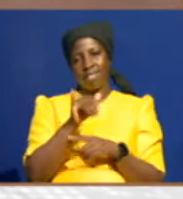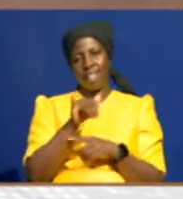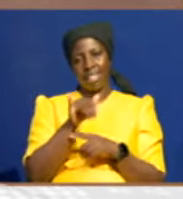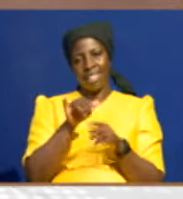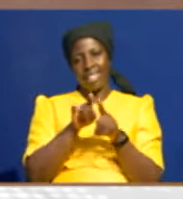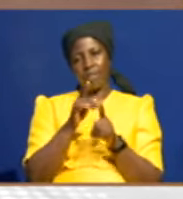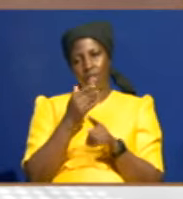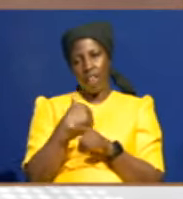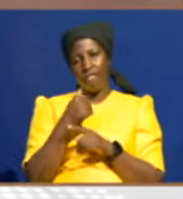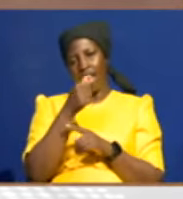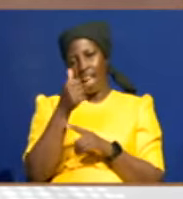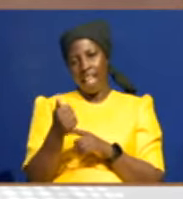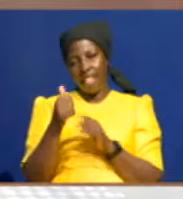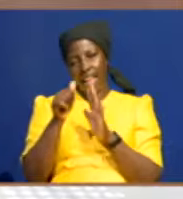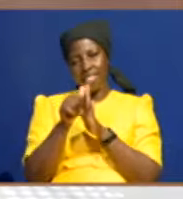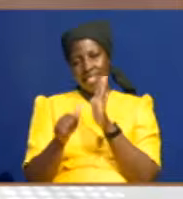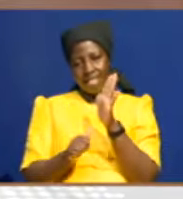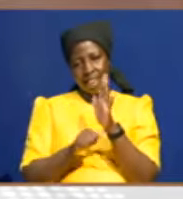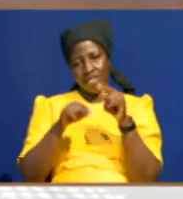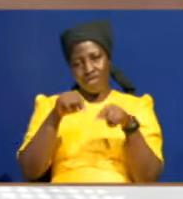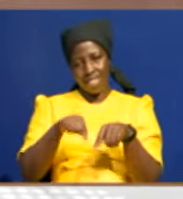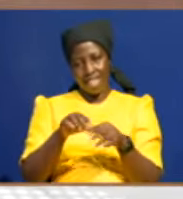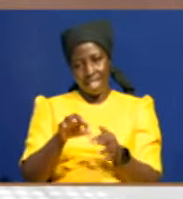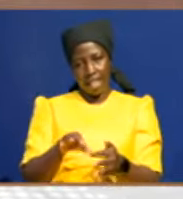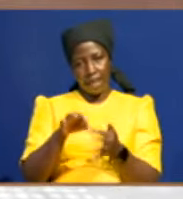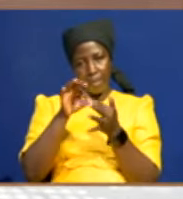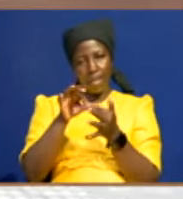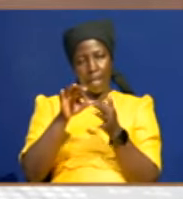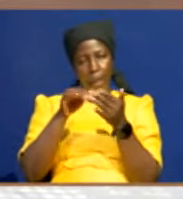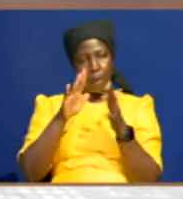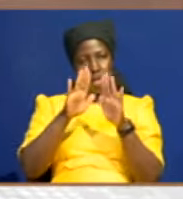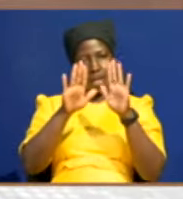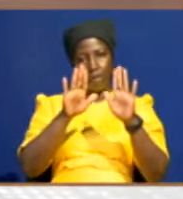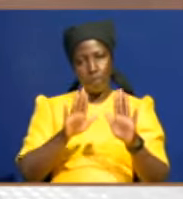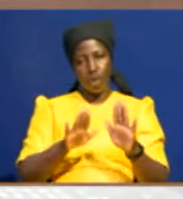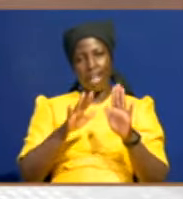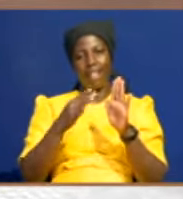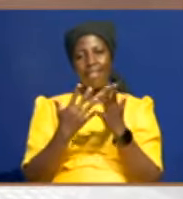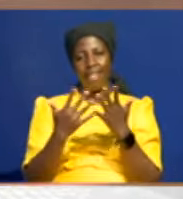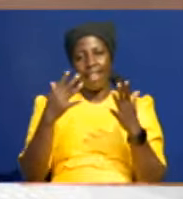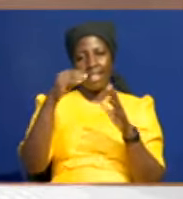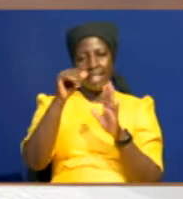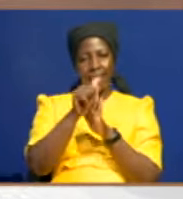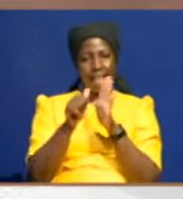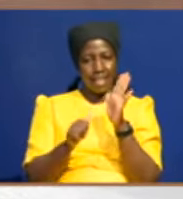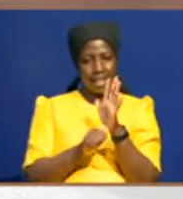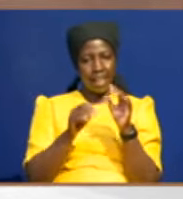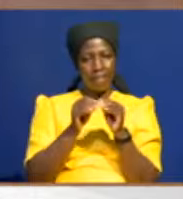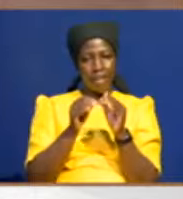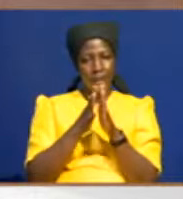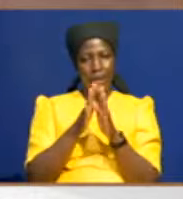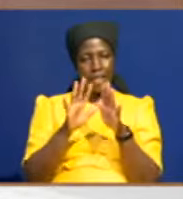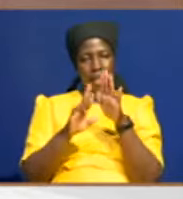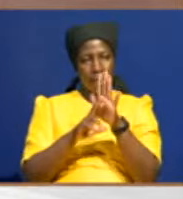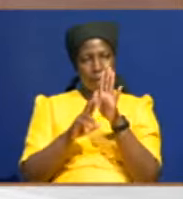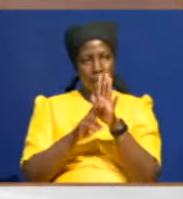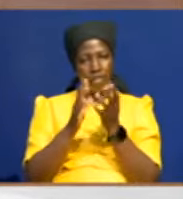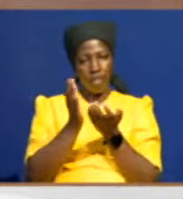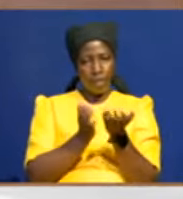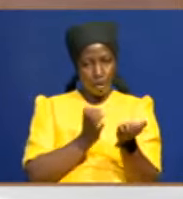of points on our agenda today, especially the most important item on the agenda is the meeting with representatives of the